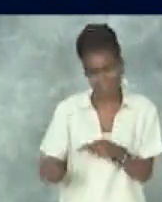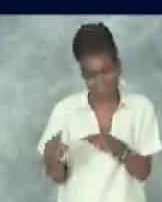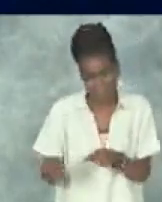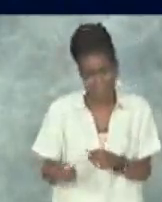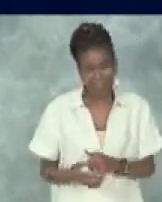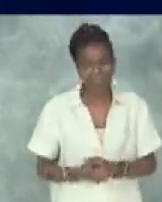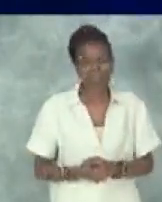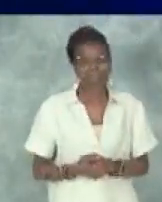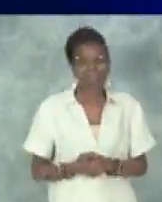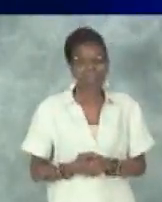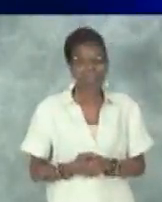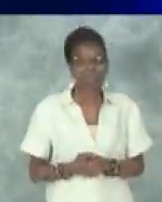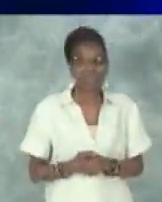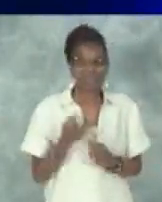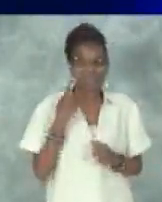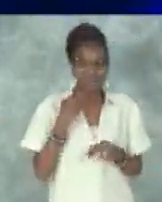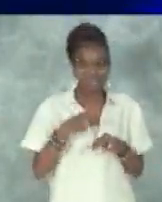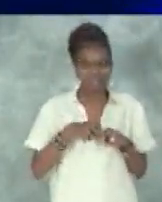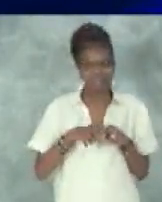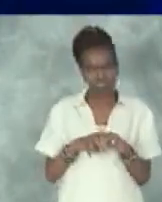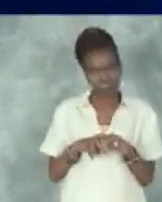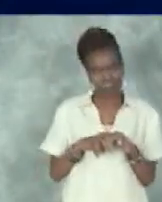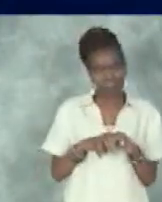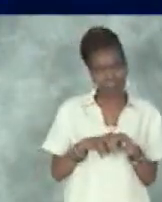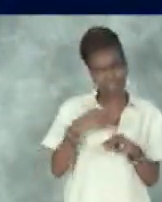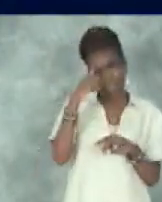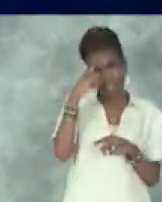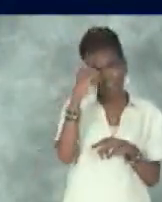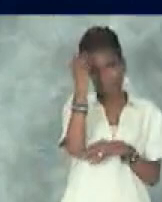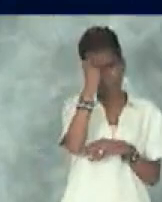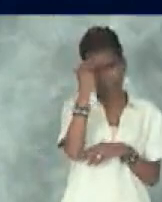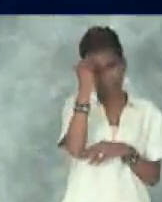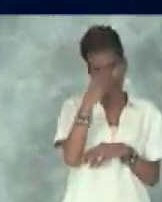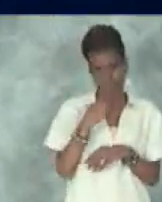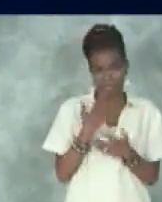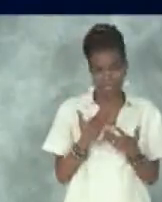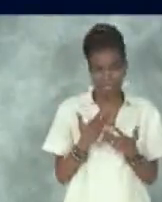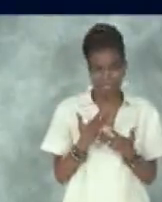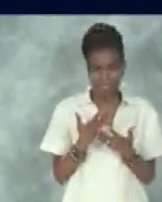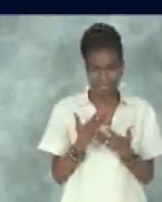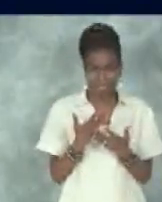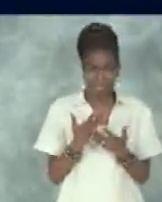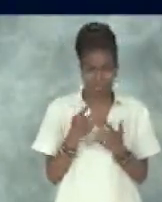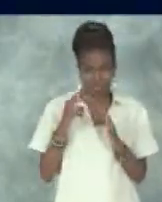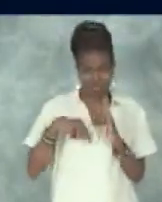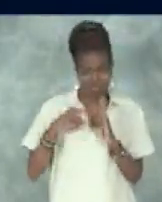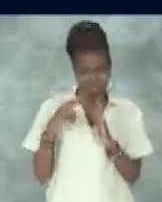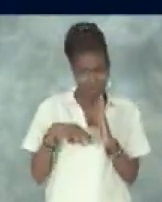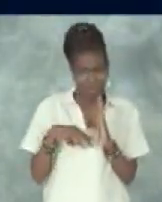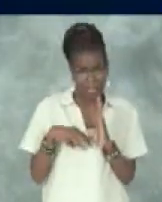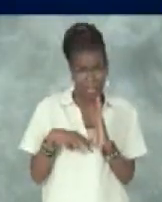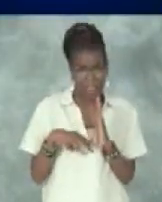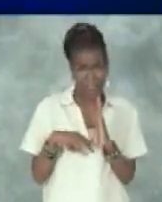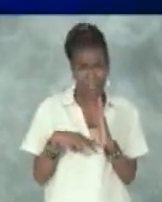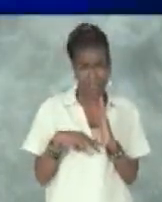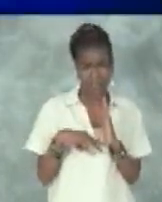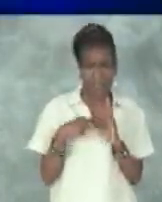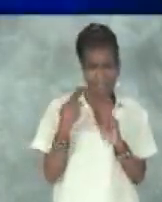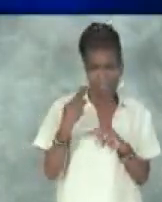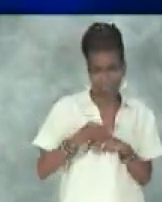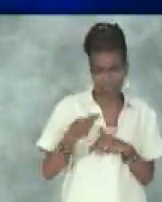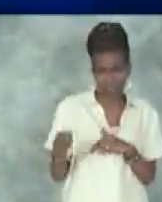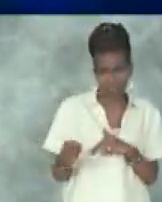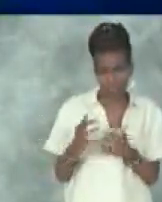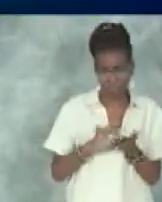just sat back, and if I just read the 1,500-year history of the Bible, and if I